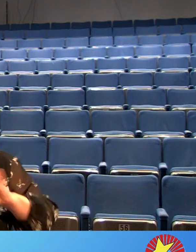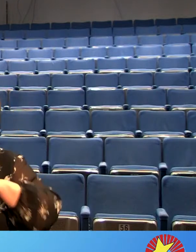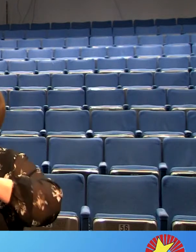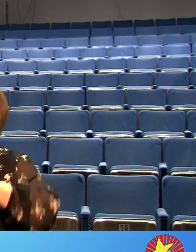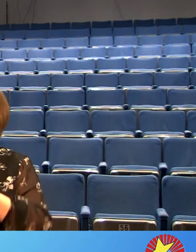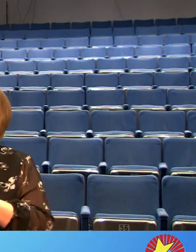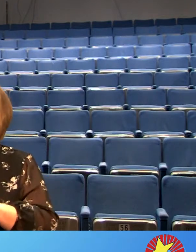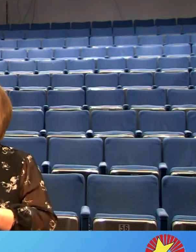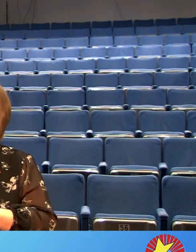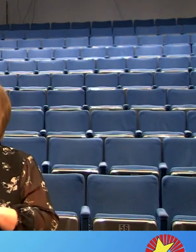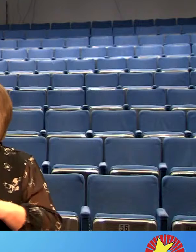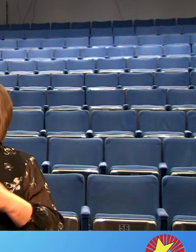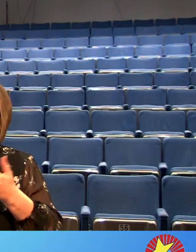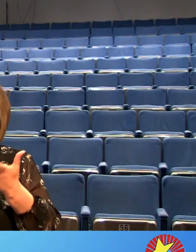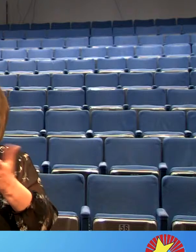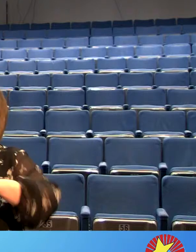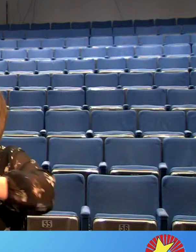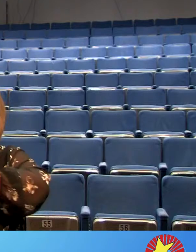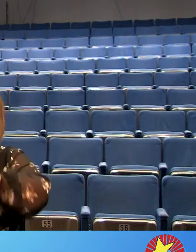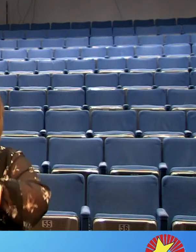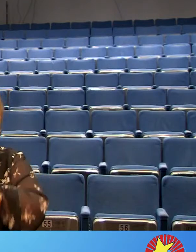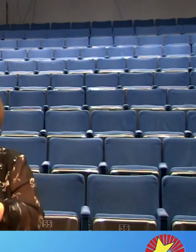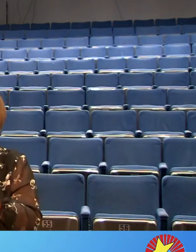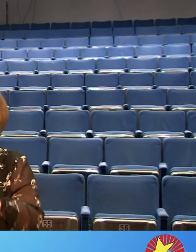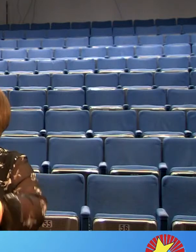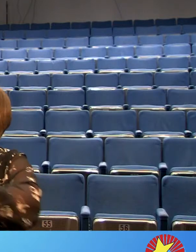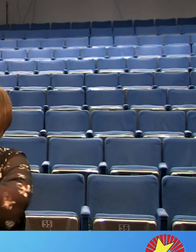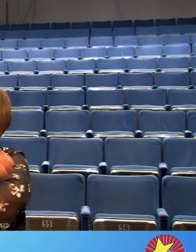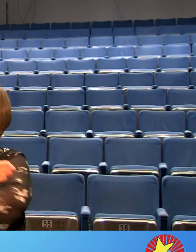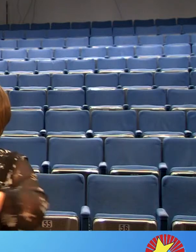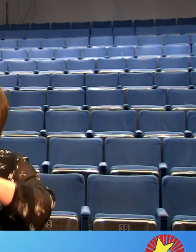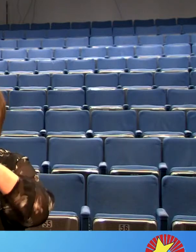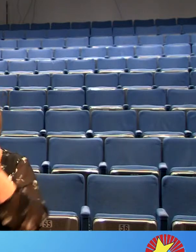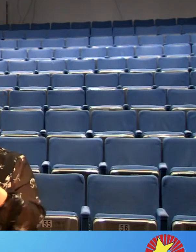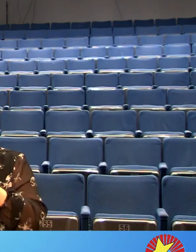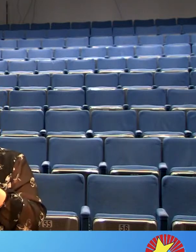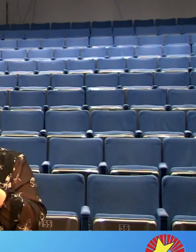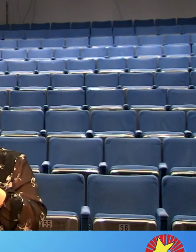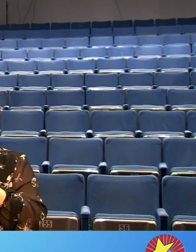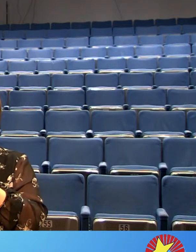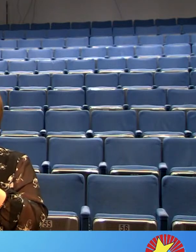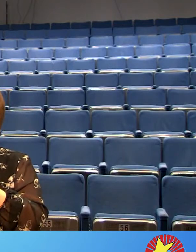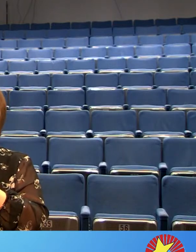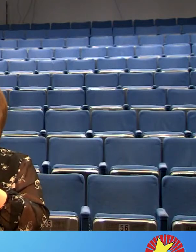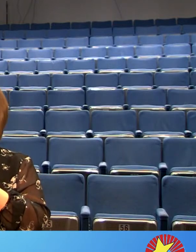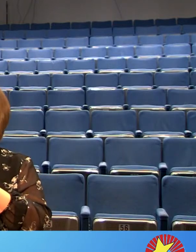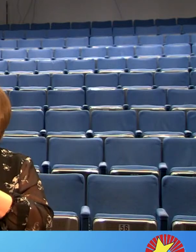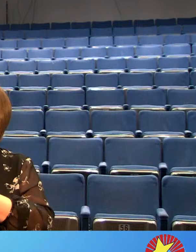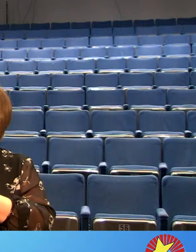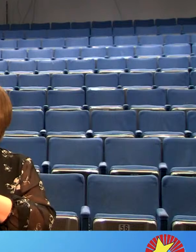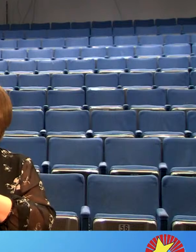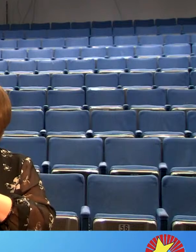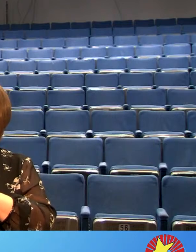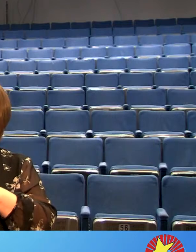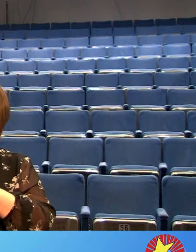If it's okay with the team, I'd like to briefly explain that I've now established a school improvement team